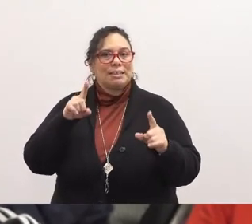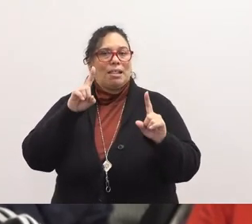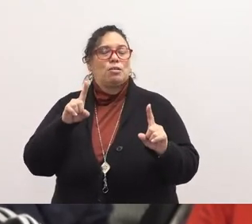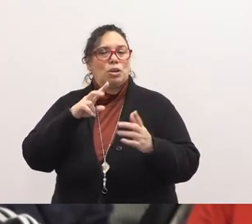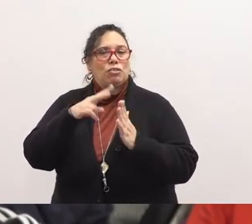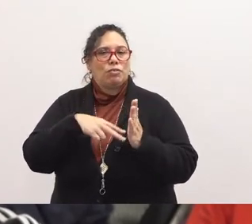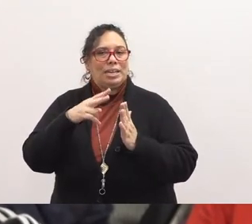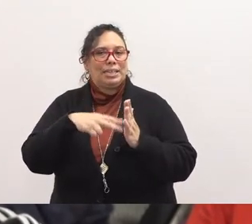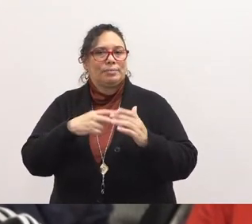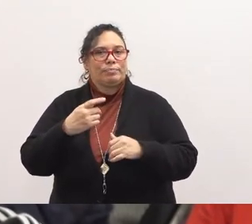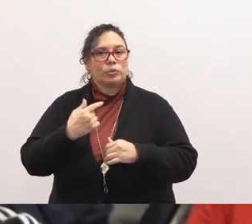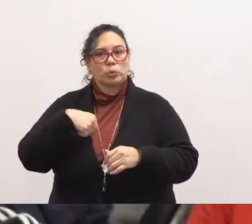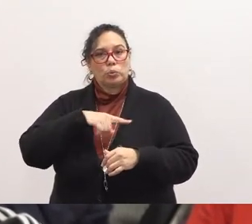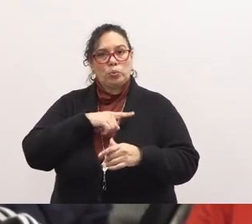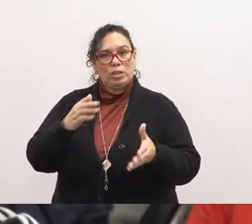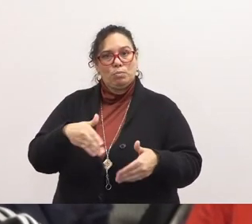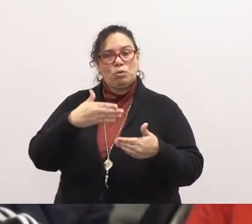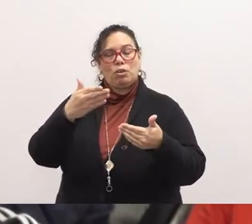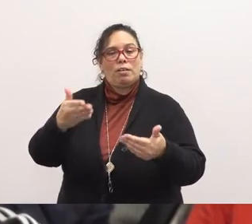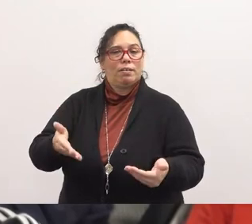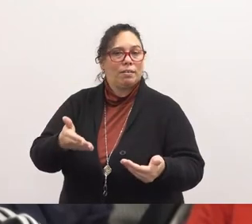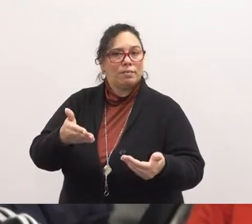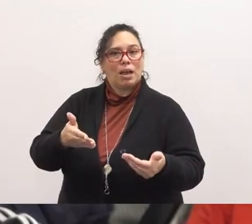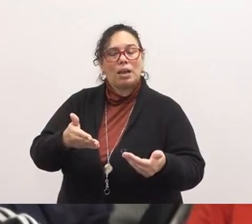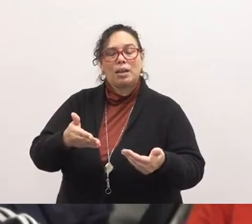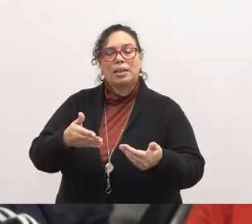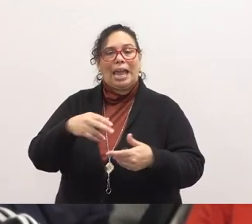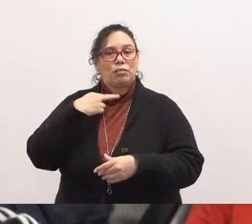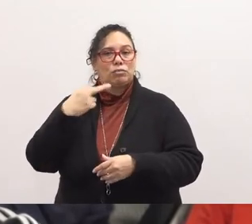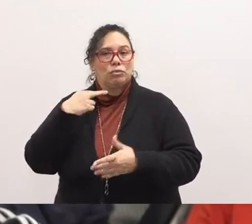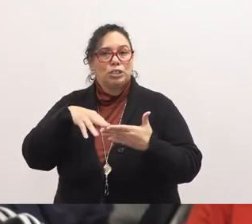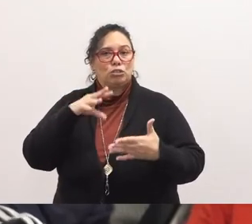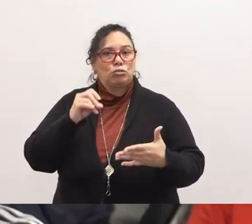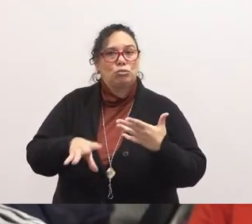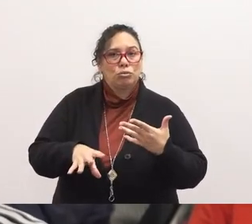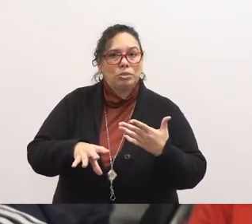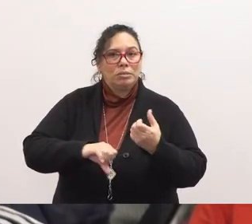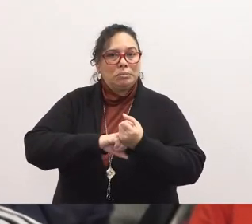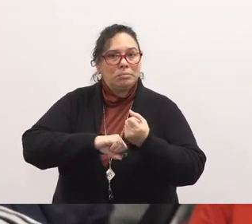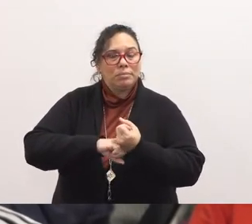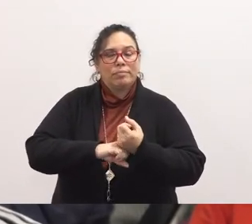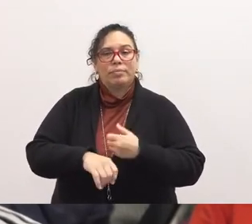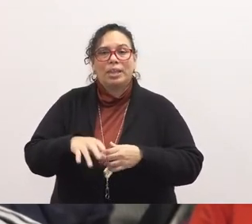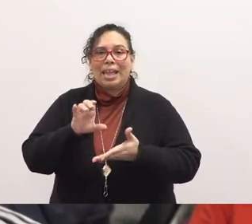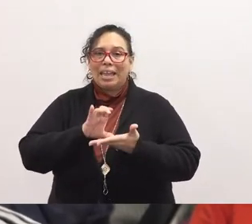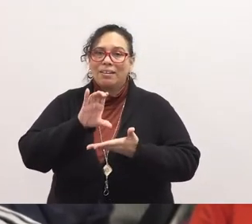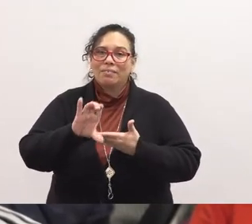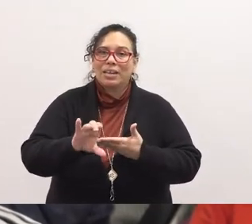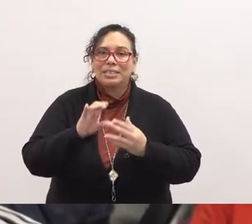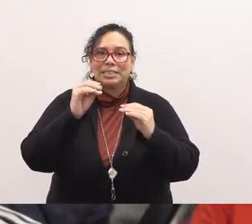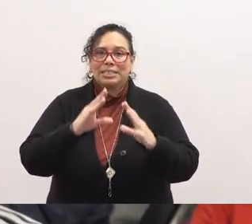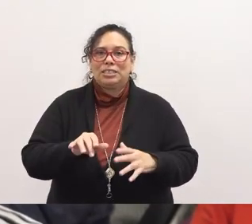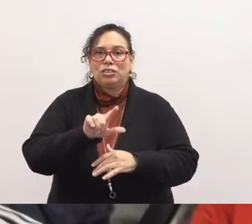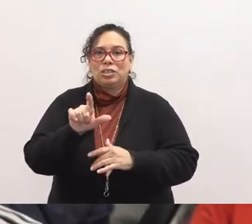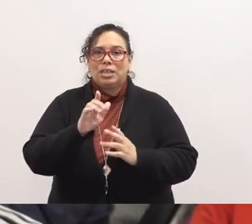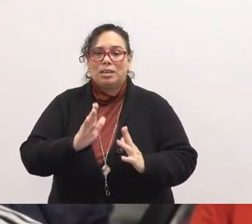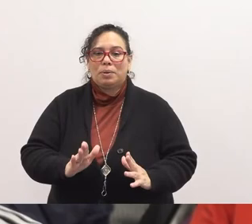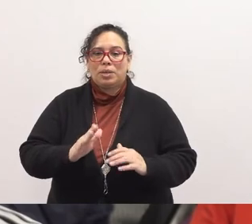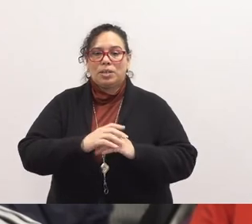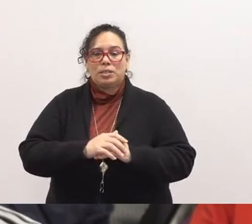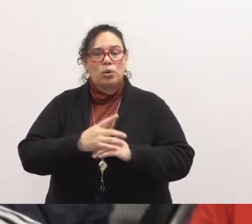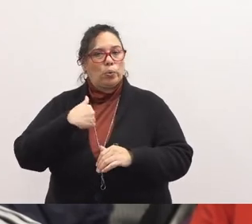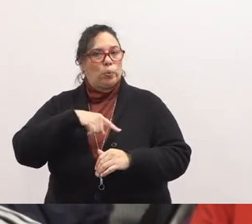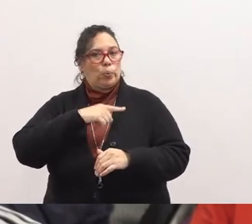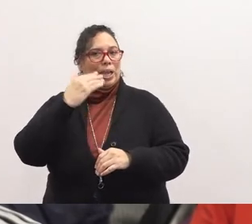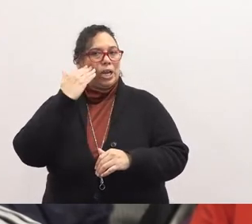provide strategic intervention for At Promise students in all schools. Invest in teacher librarians because we, along with classroom teachers,